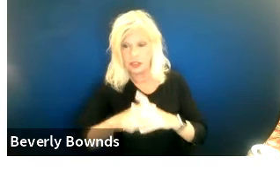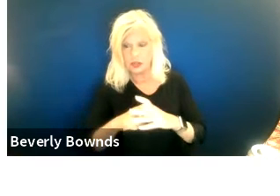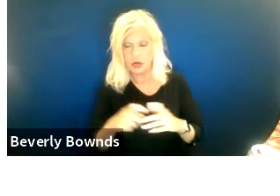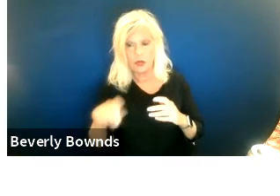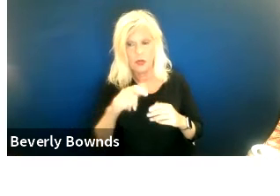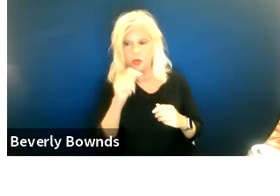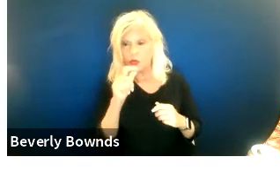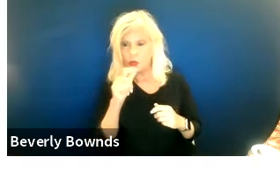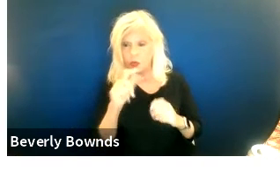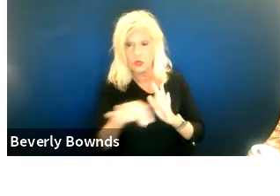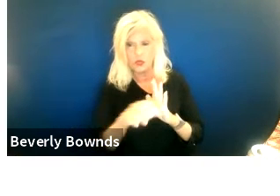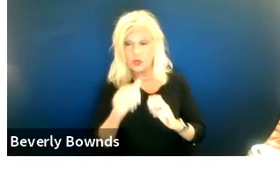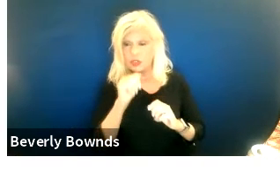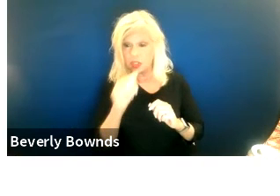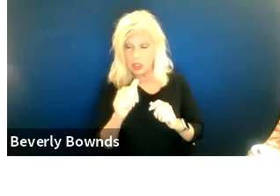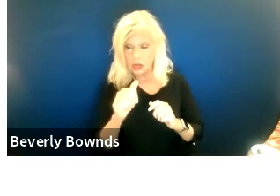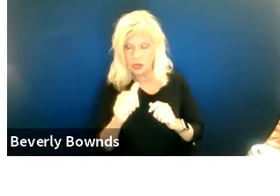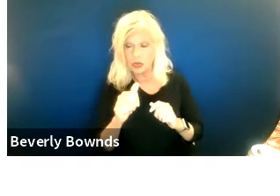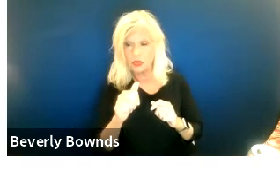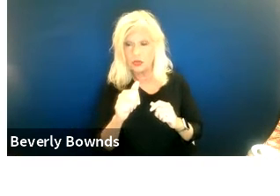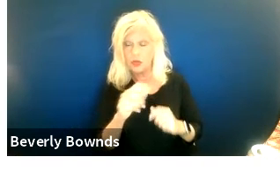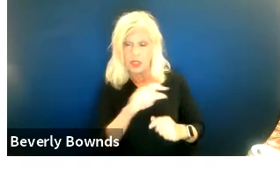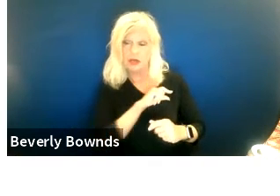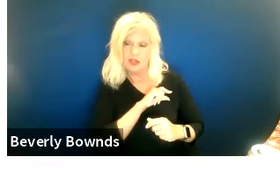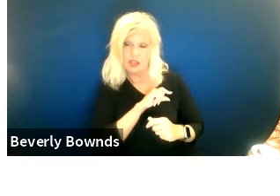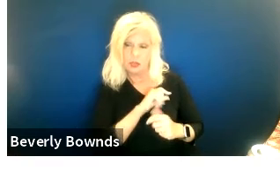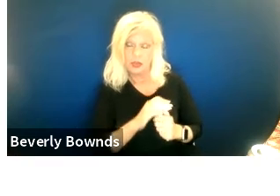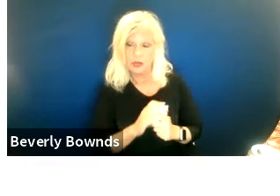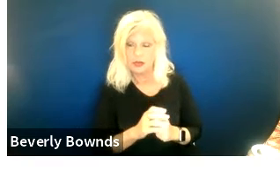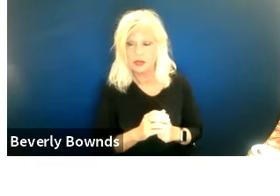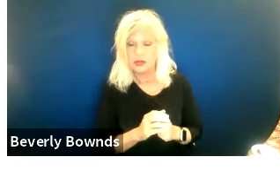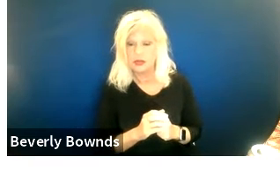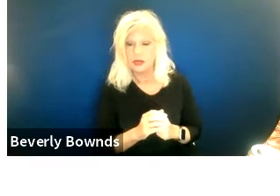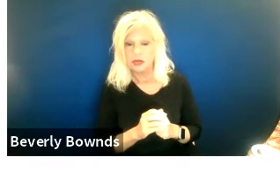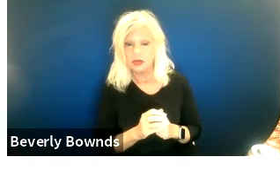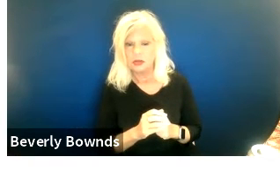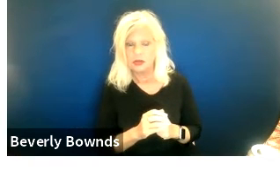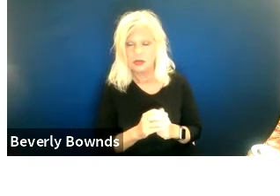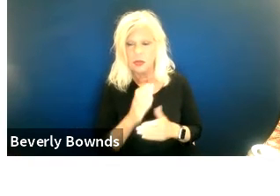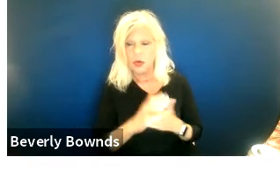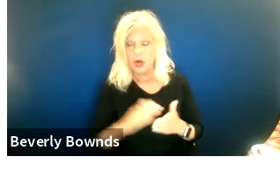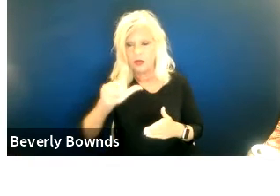to opt or are not eligible basically are part of the Lakeshore